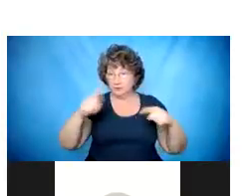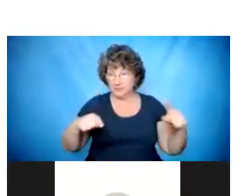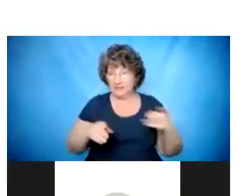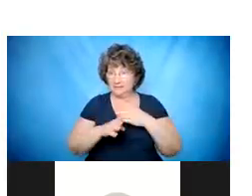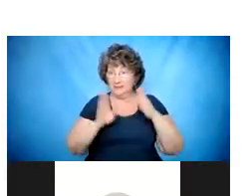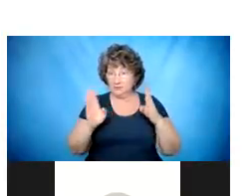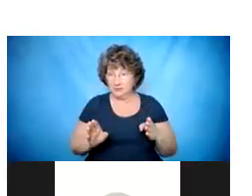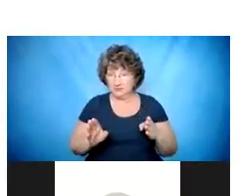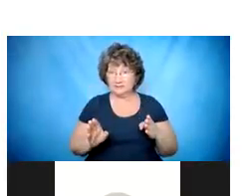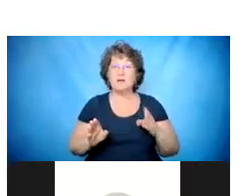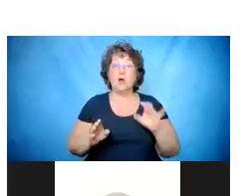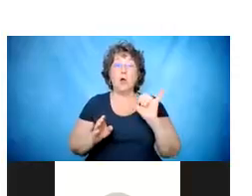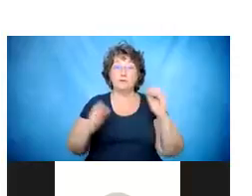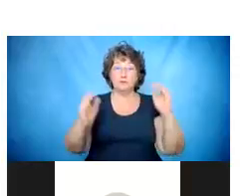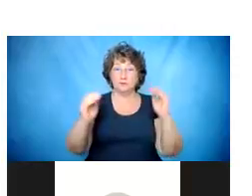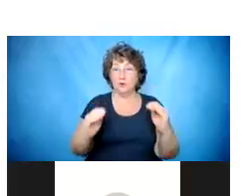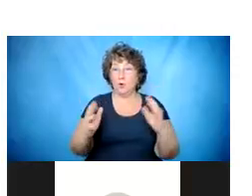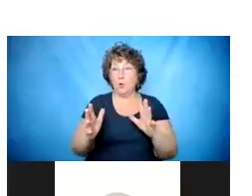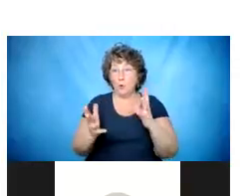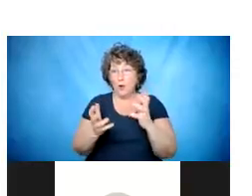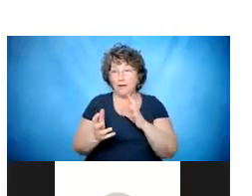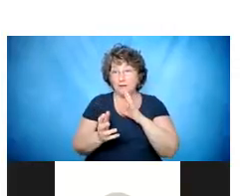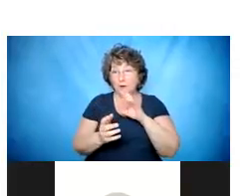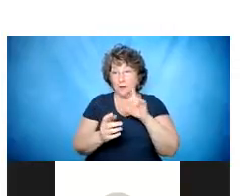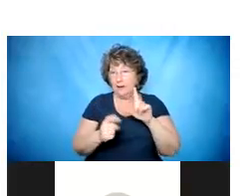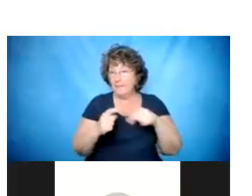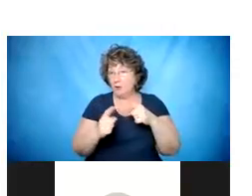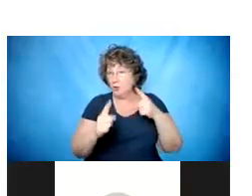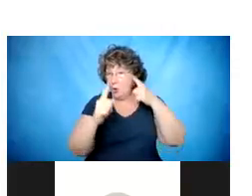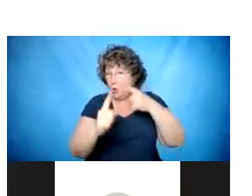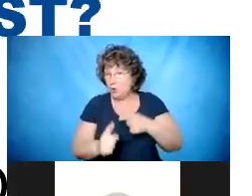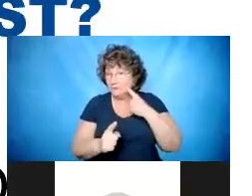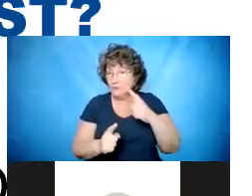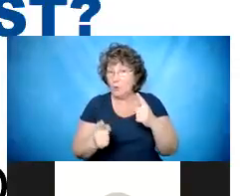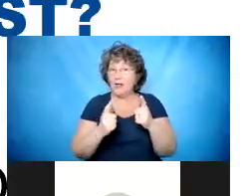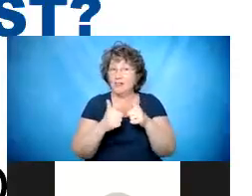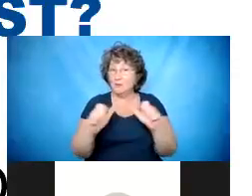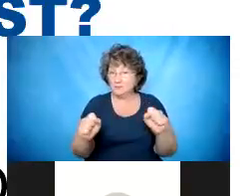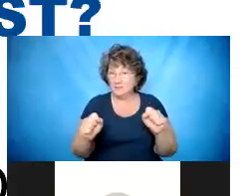linguistic competency and culturally responsive services or service delivery.